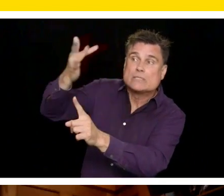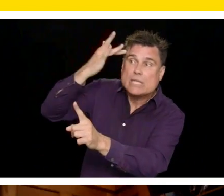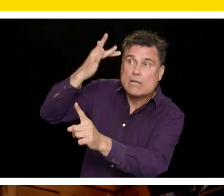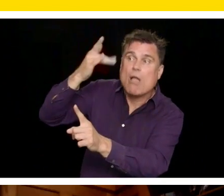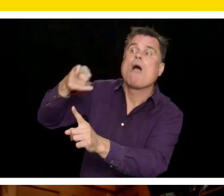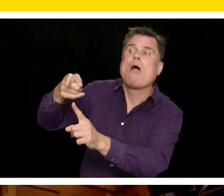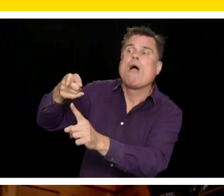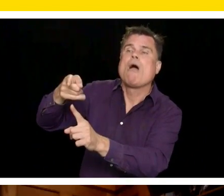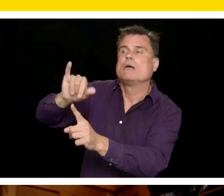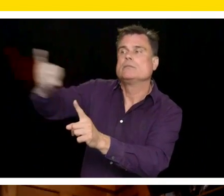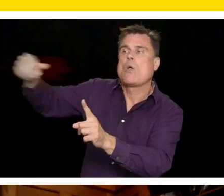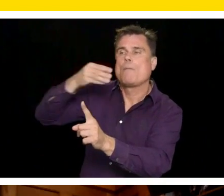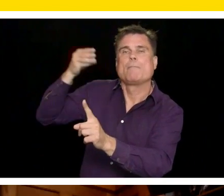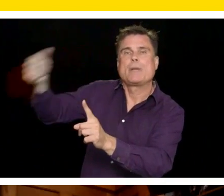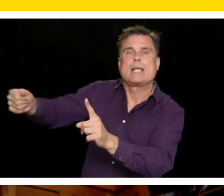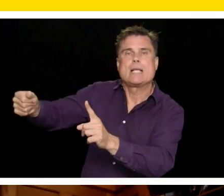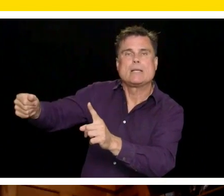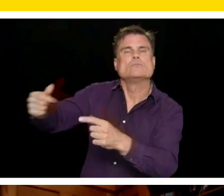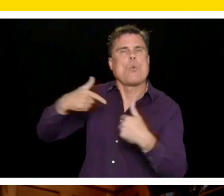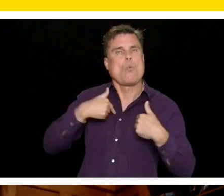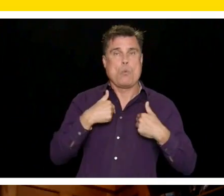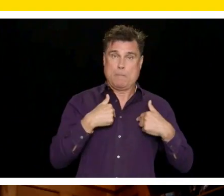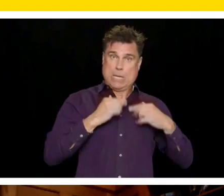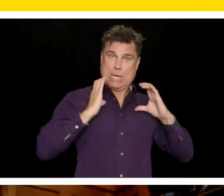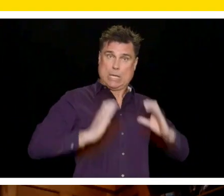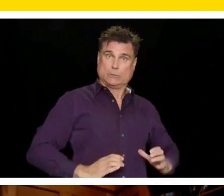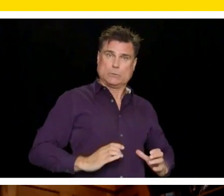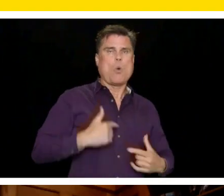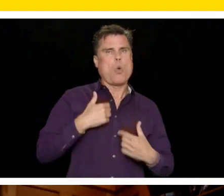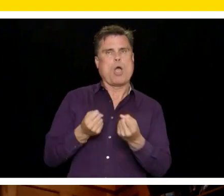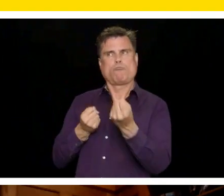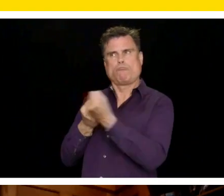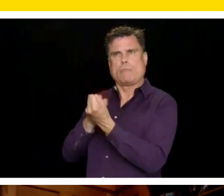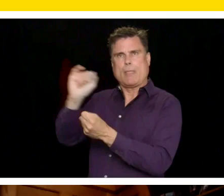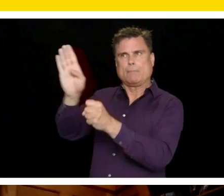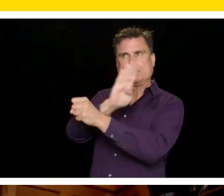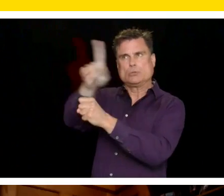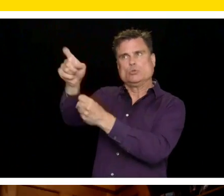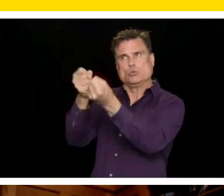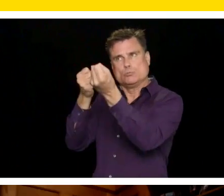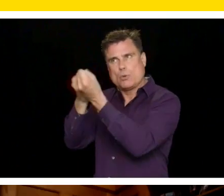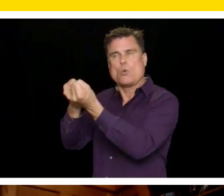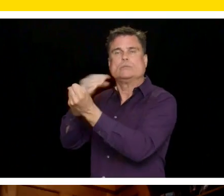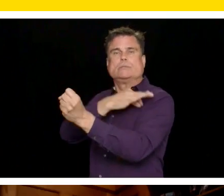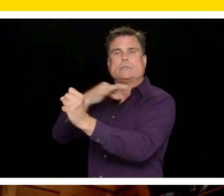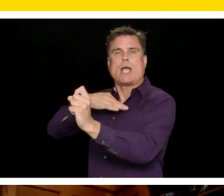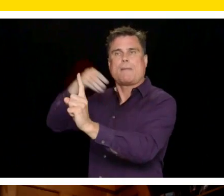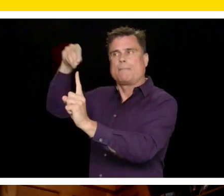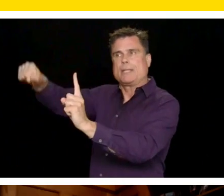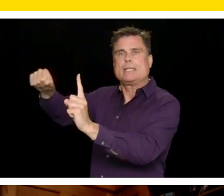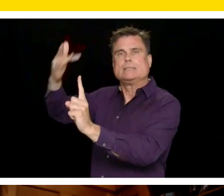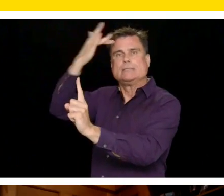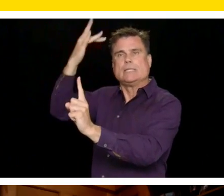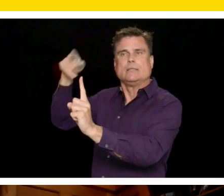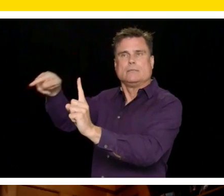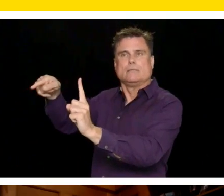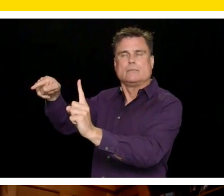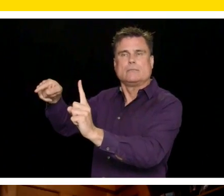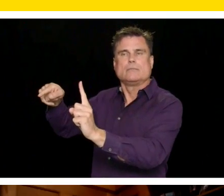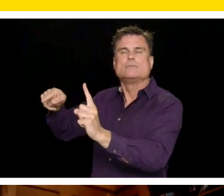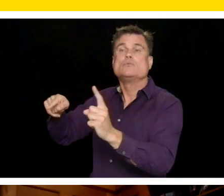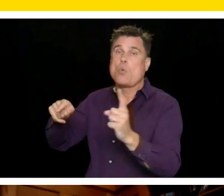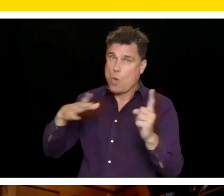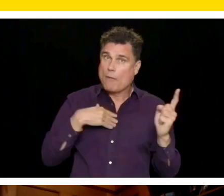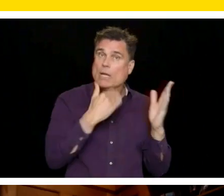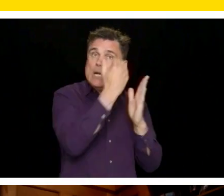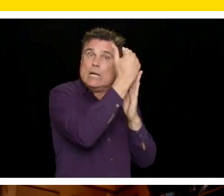leave. So it's very difficult for small businesses to be able to take on 100% of the responsibility for a 2-week paid